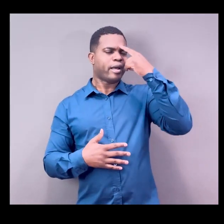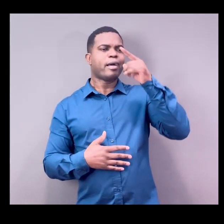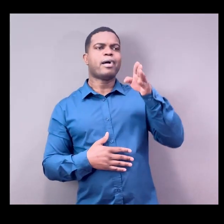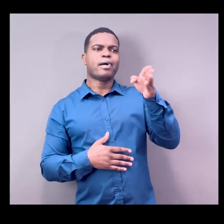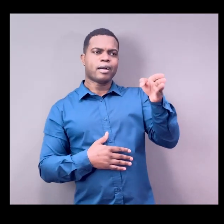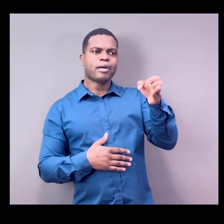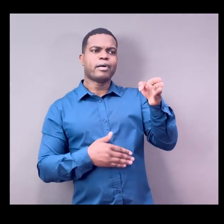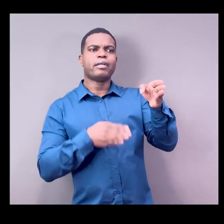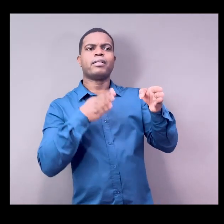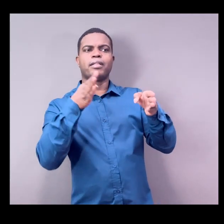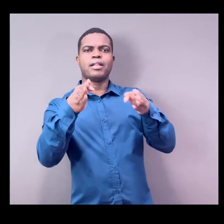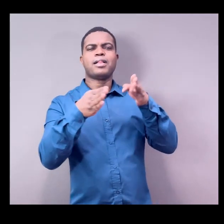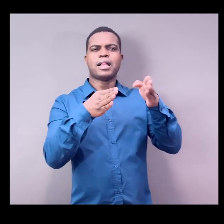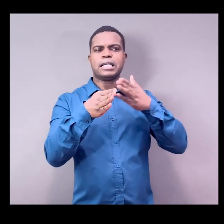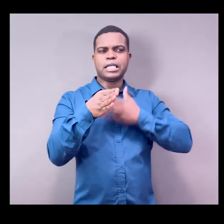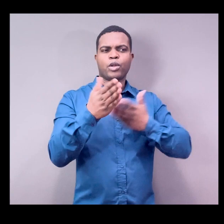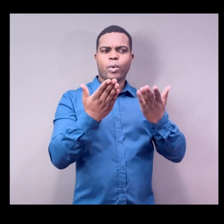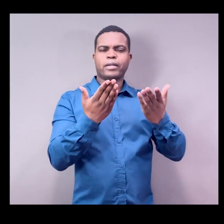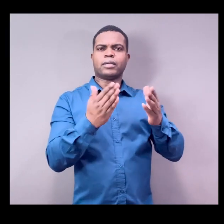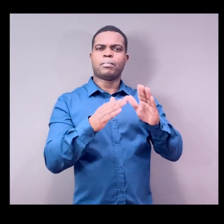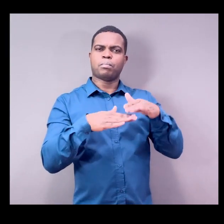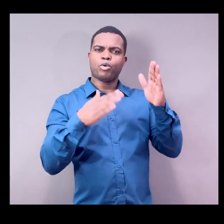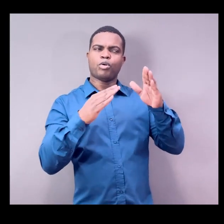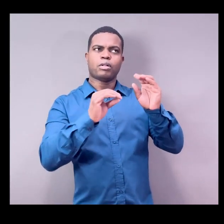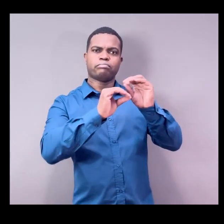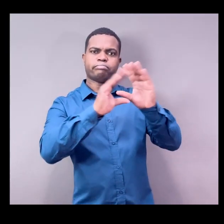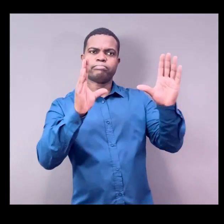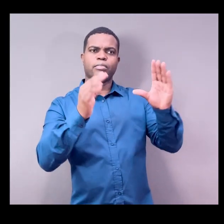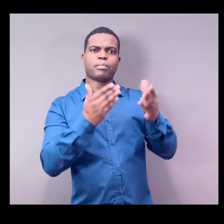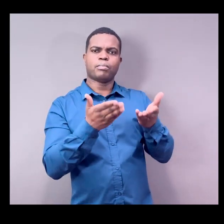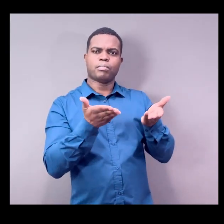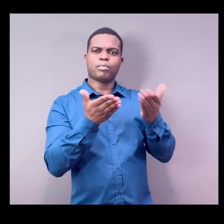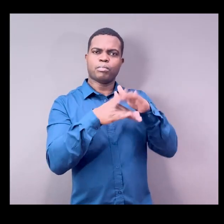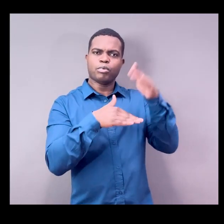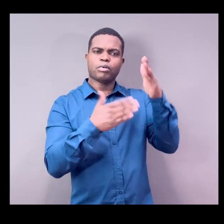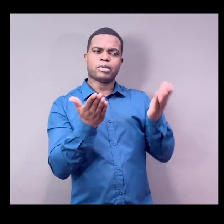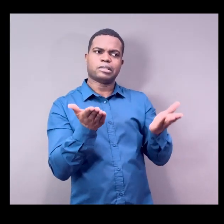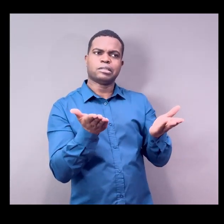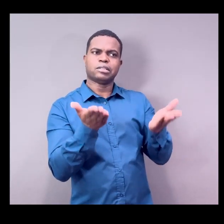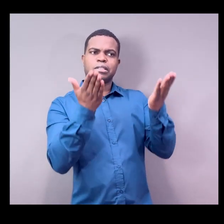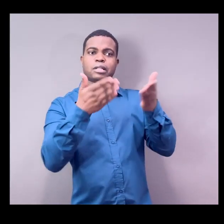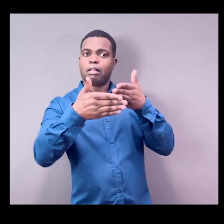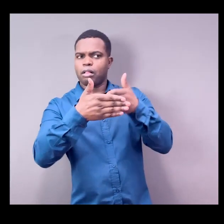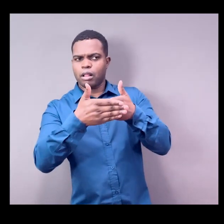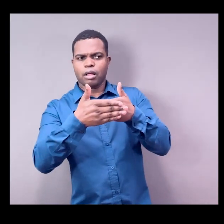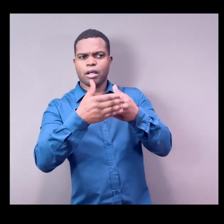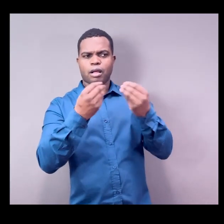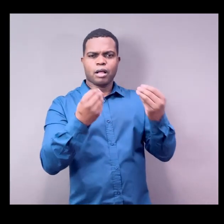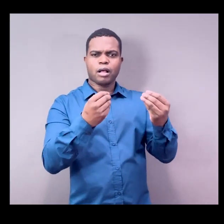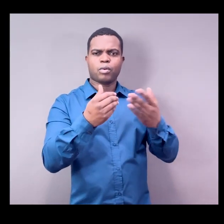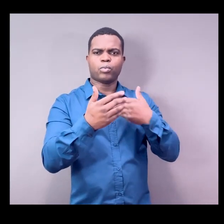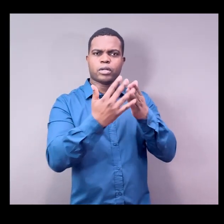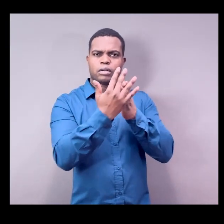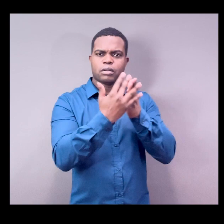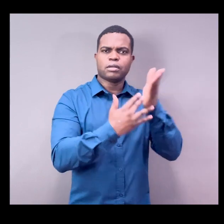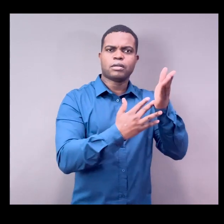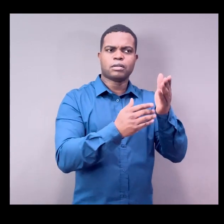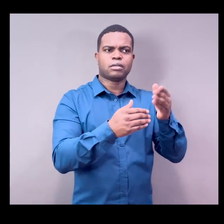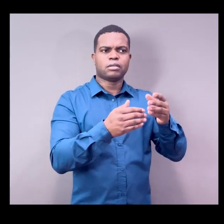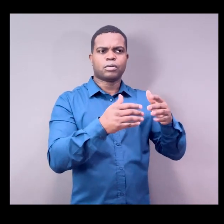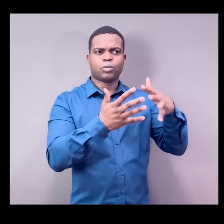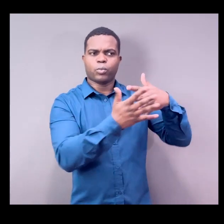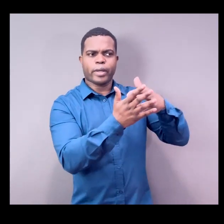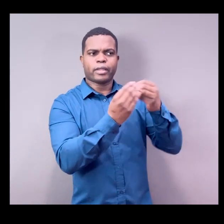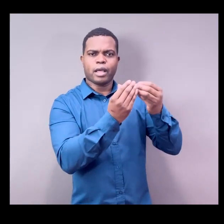where your initiative might face challenges, and these are the weaknesses, or where